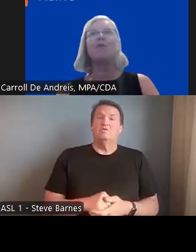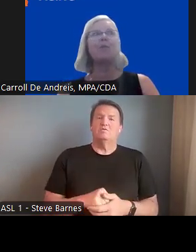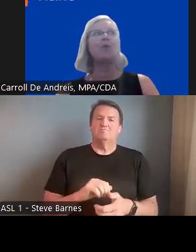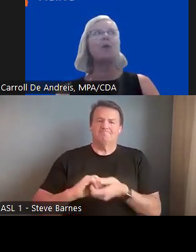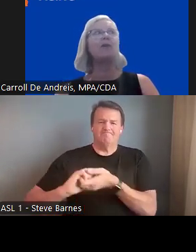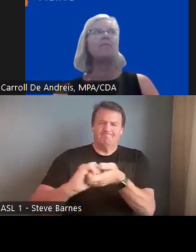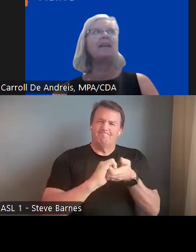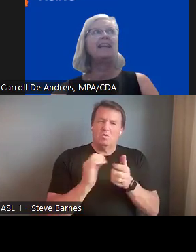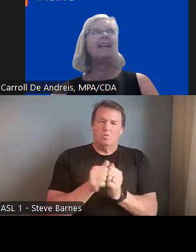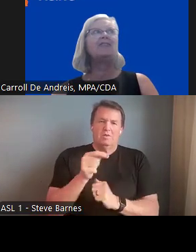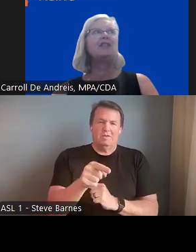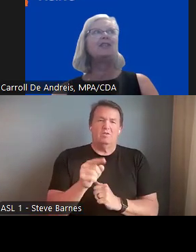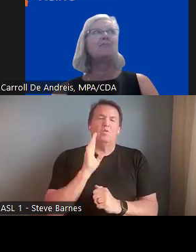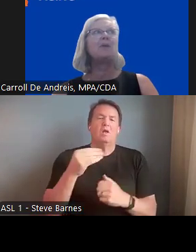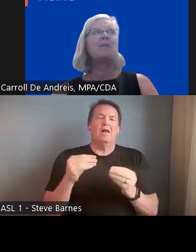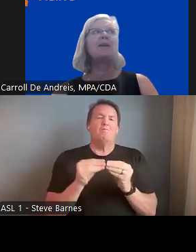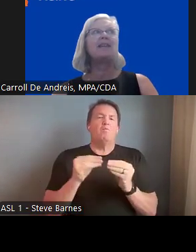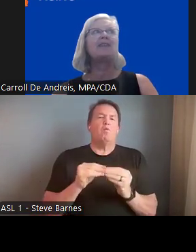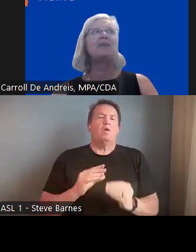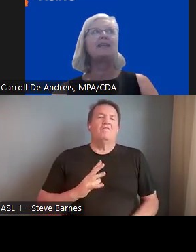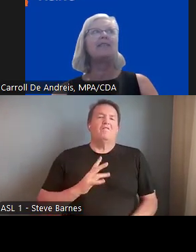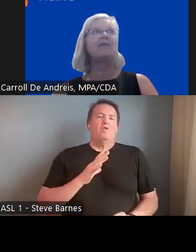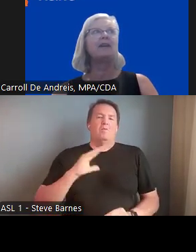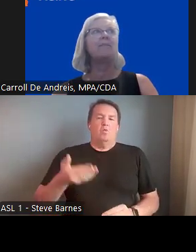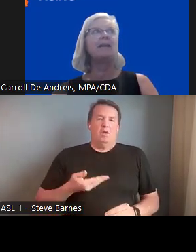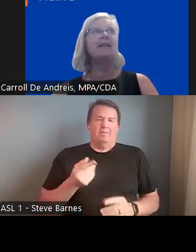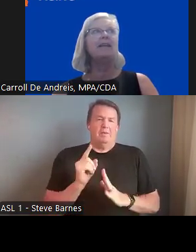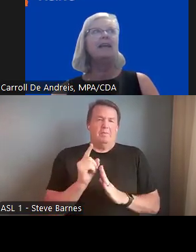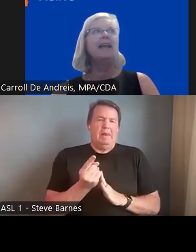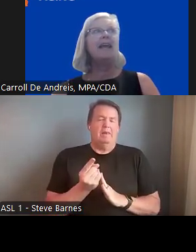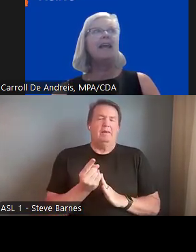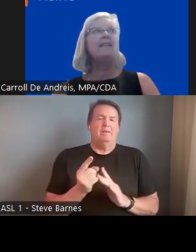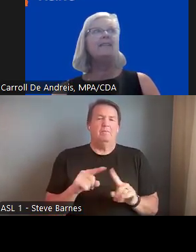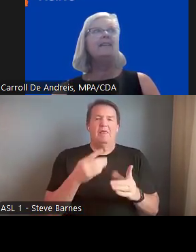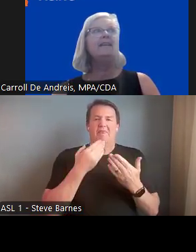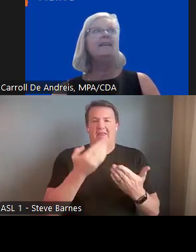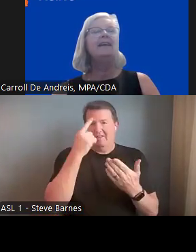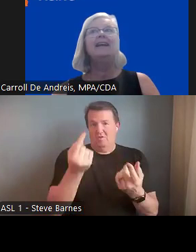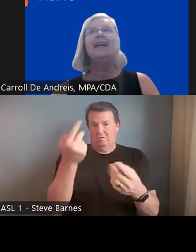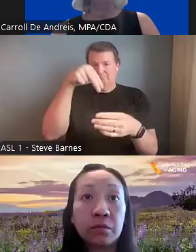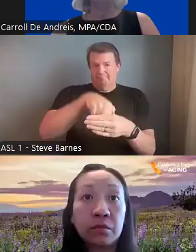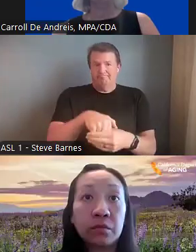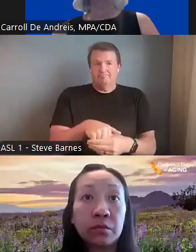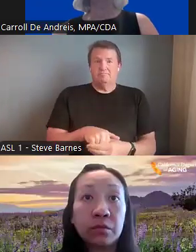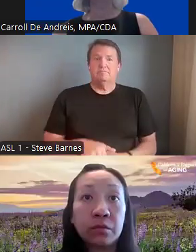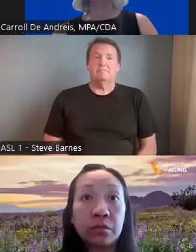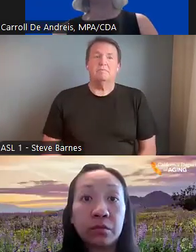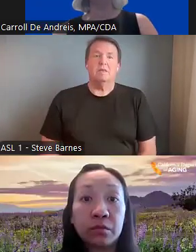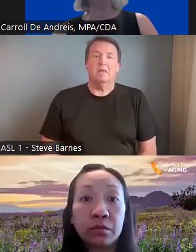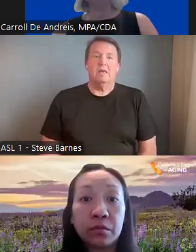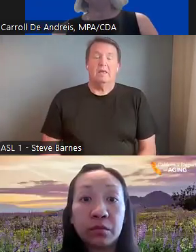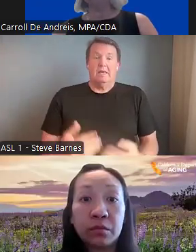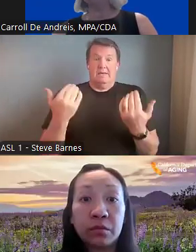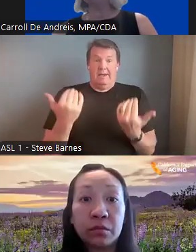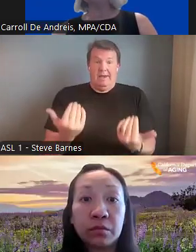more formal welcome in just a moment. But thank you again for coming. And at this